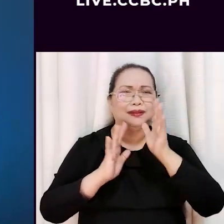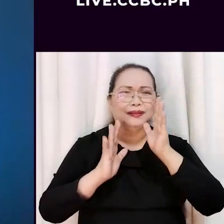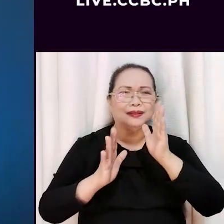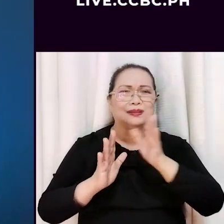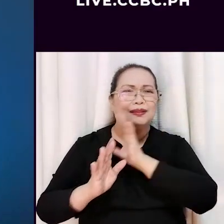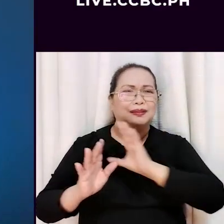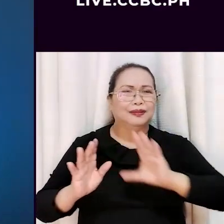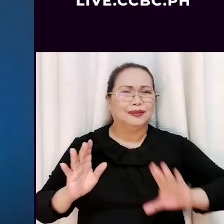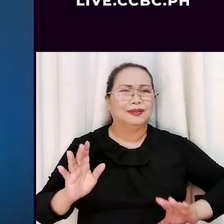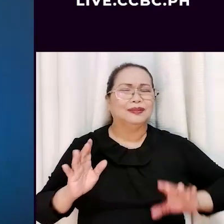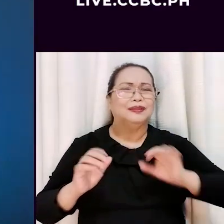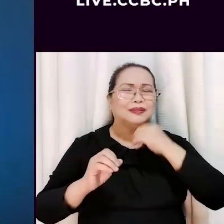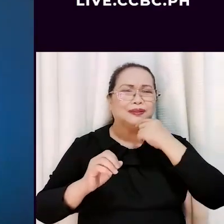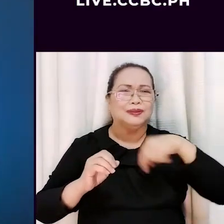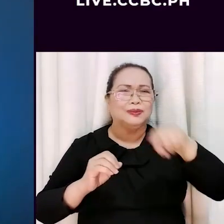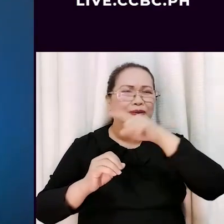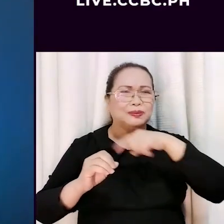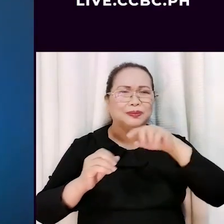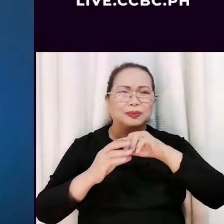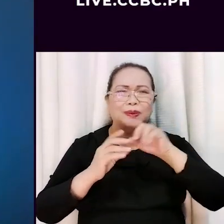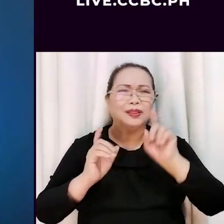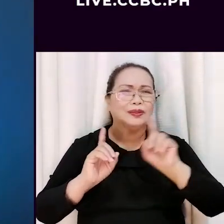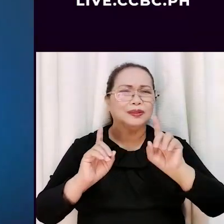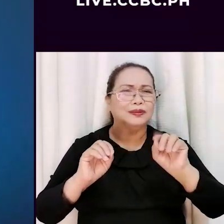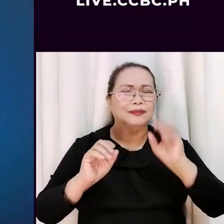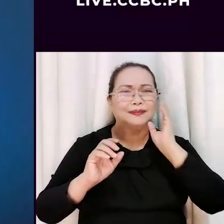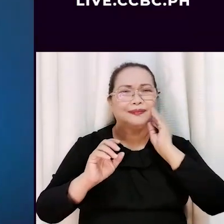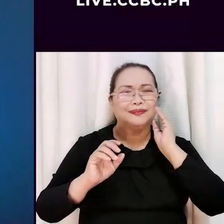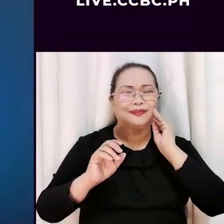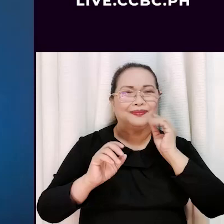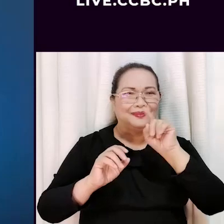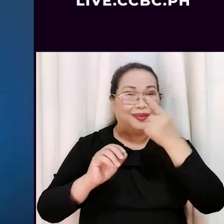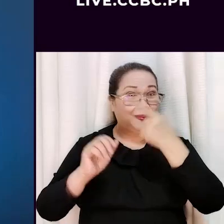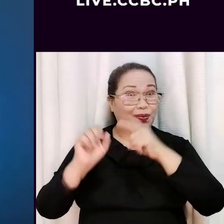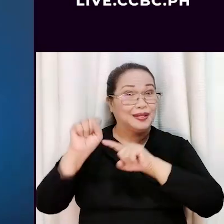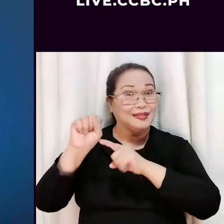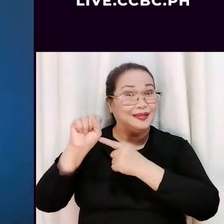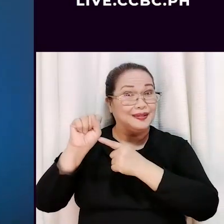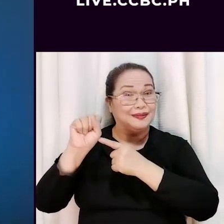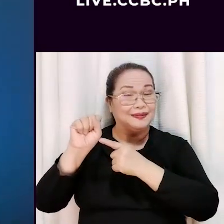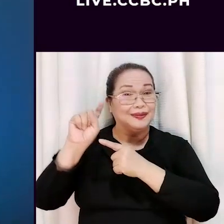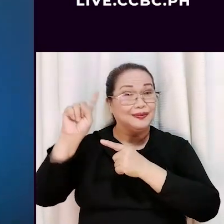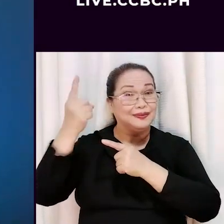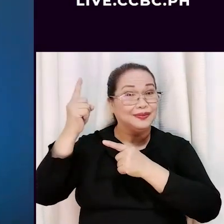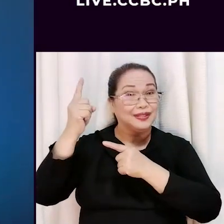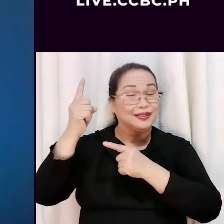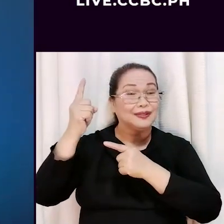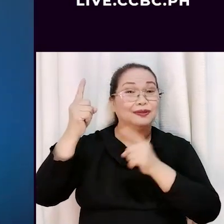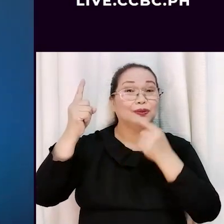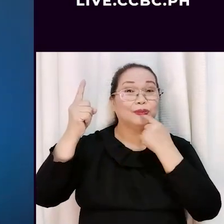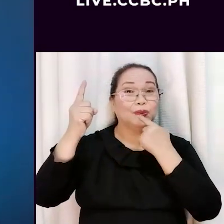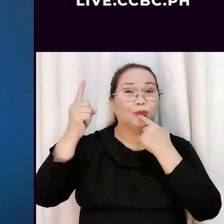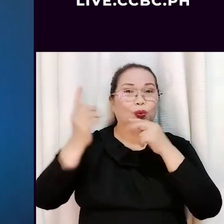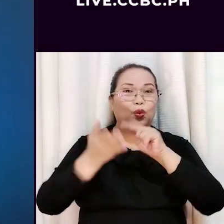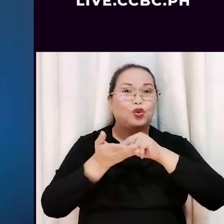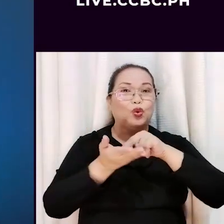Old Testament and 5 in the New Testament. Umpisahan ko na, ha? Okay. First,